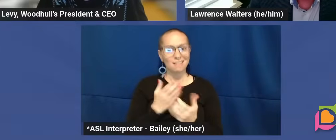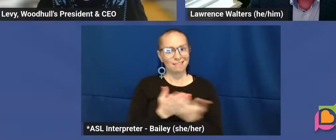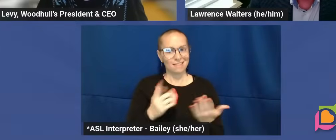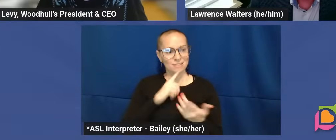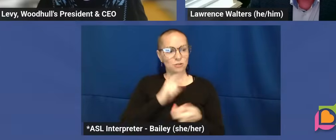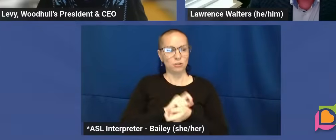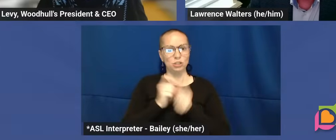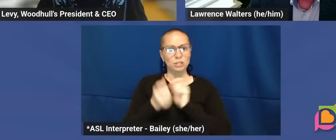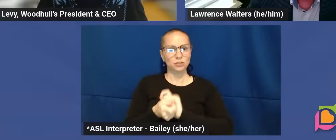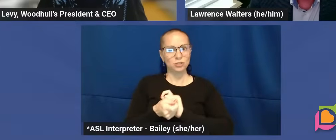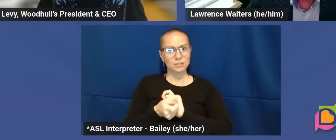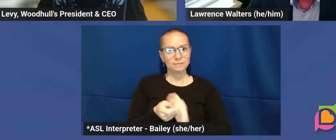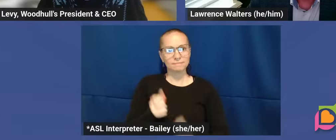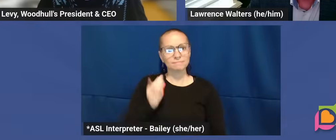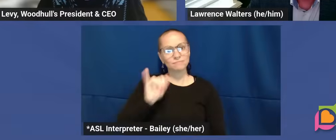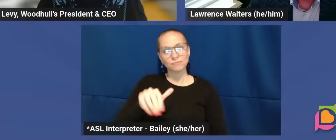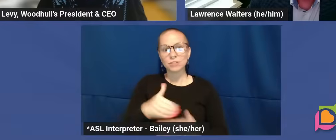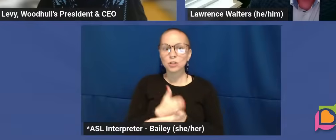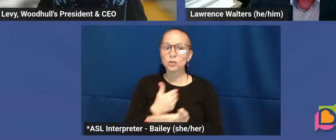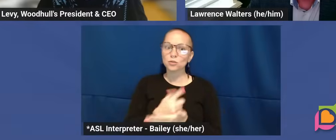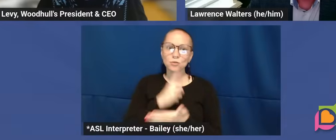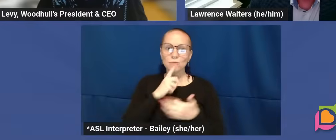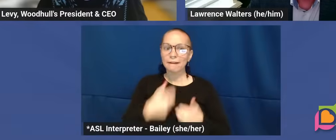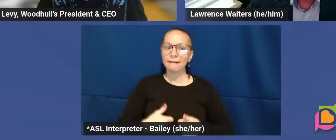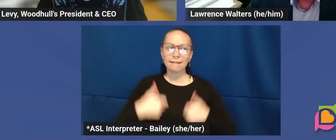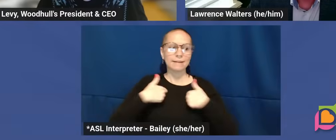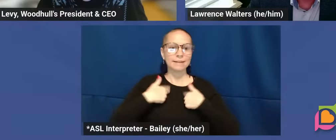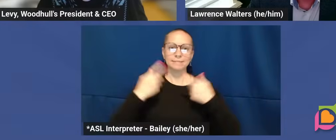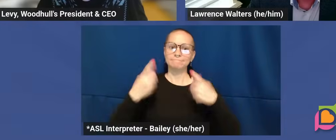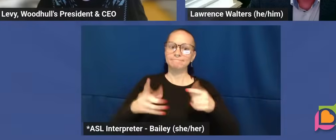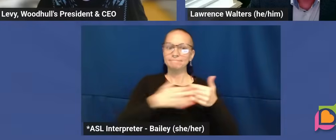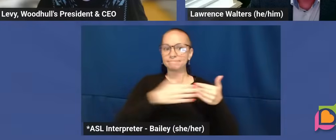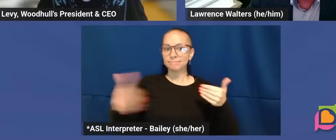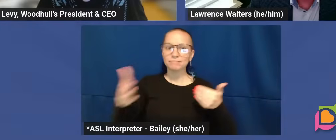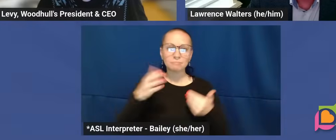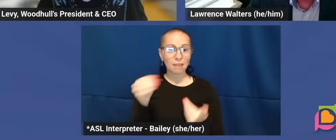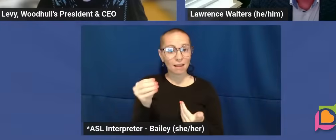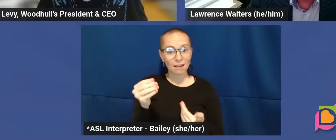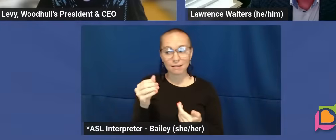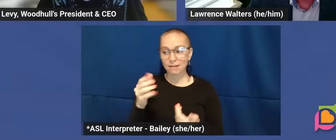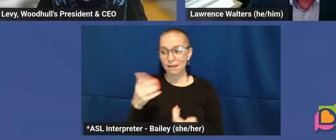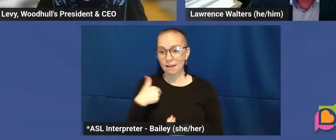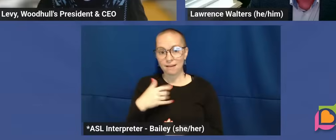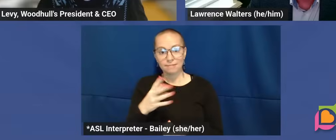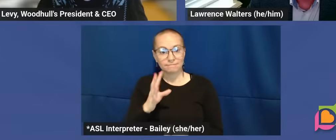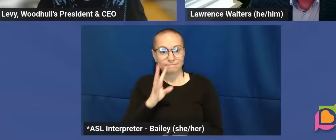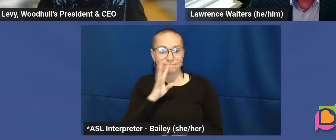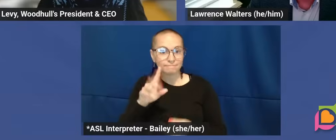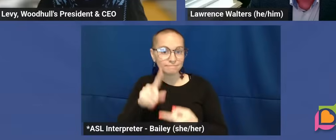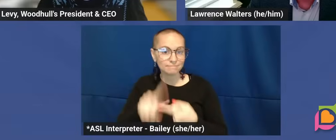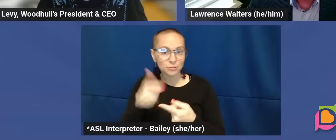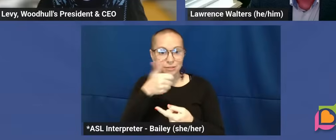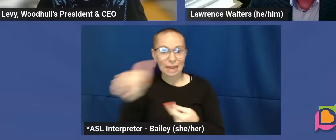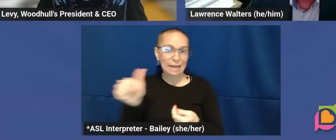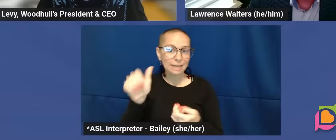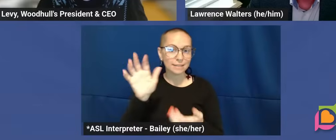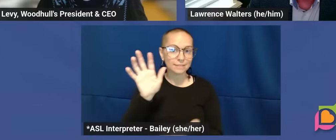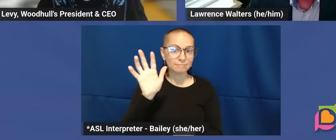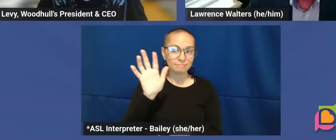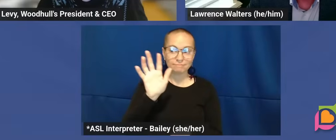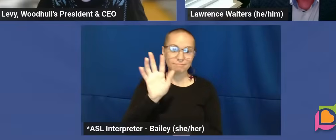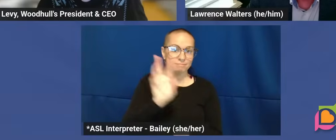changing. This is a new reality, and what I'd say to any adult website operators watching this, either live or